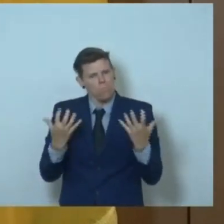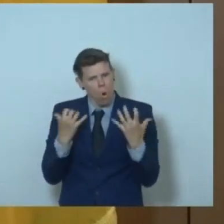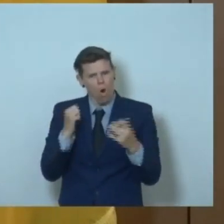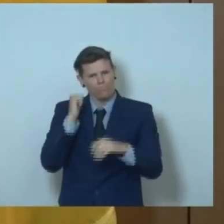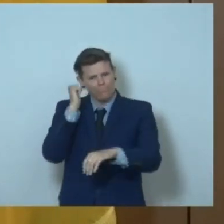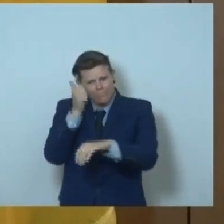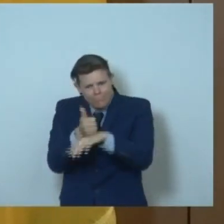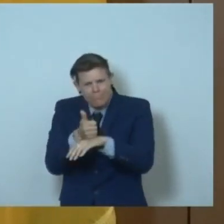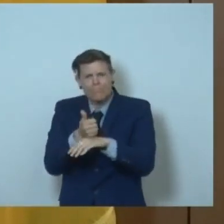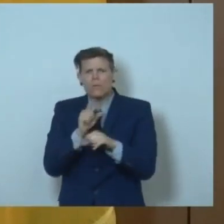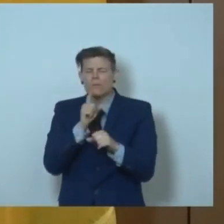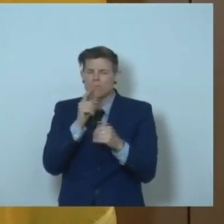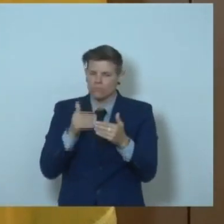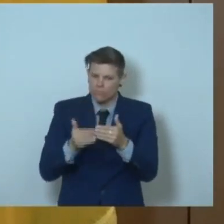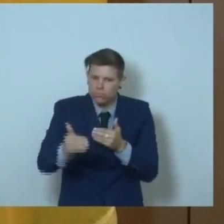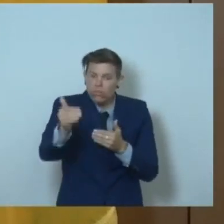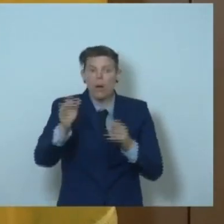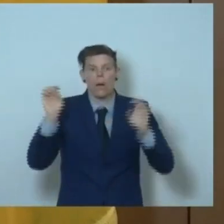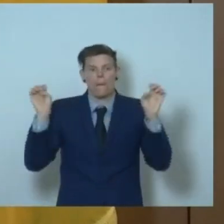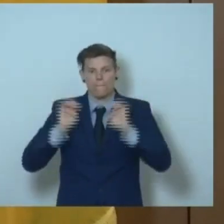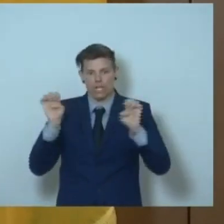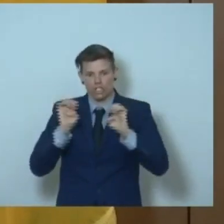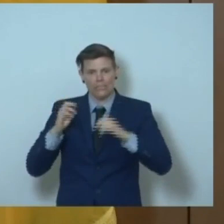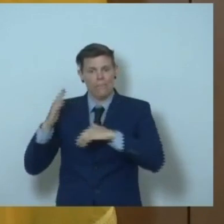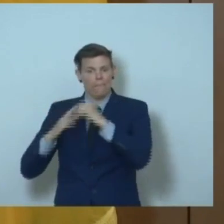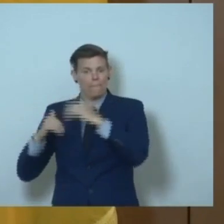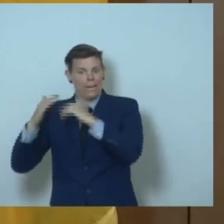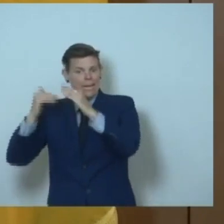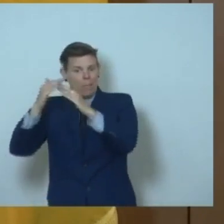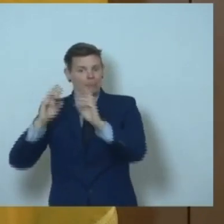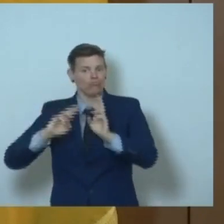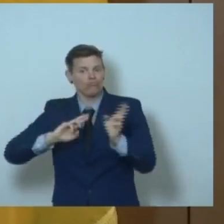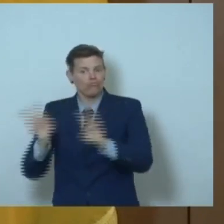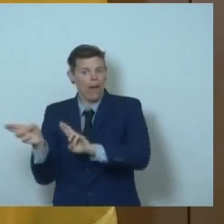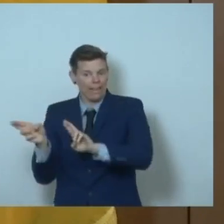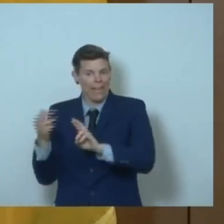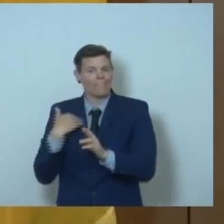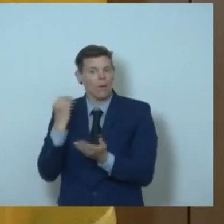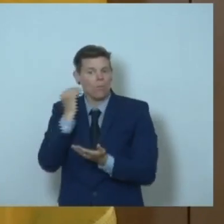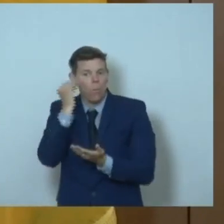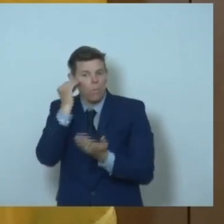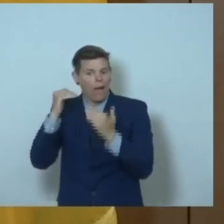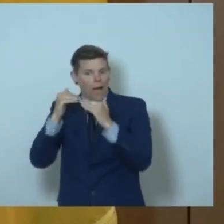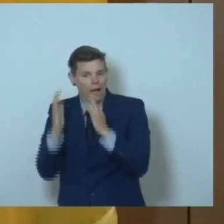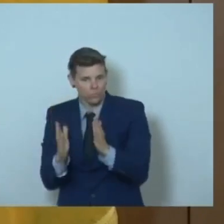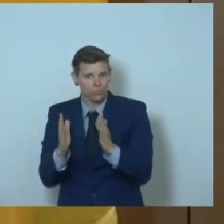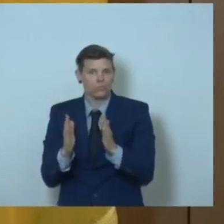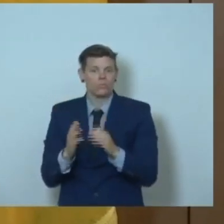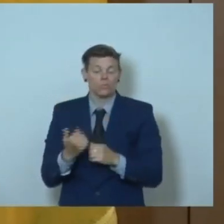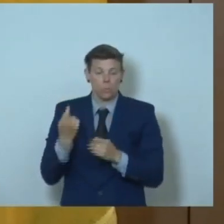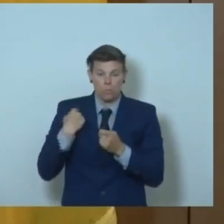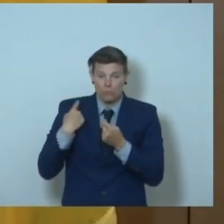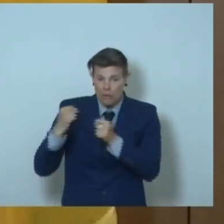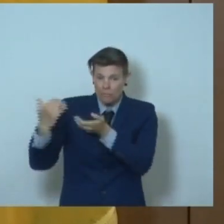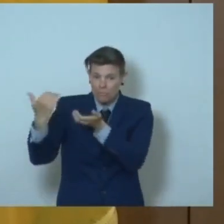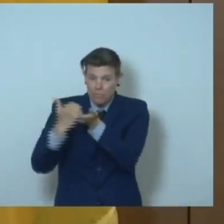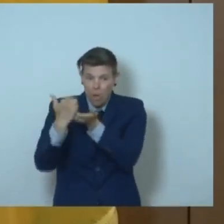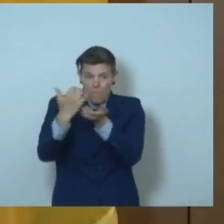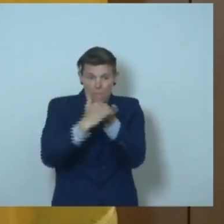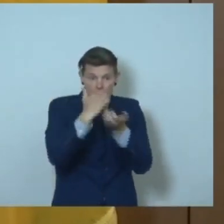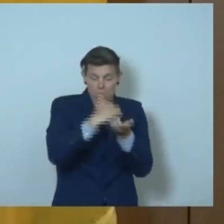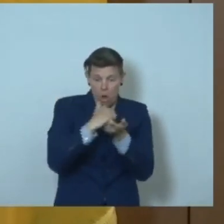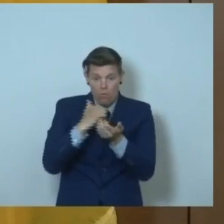next emergency that we build. And I think that I'm going to have a whole lot of partners who are interested in building a better system. But